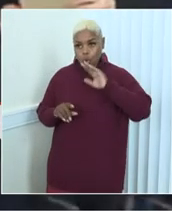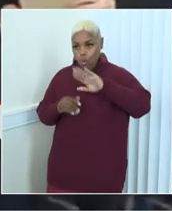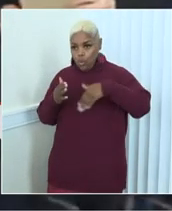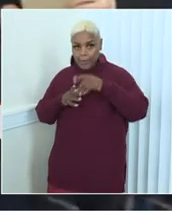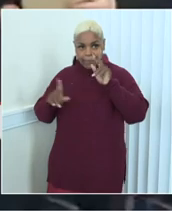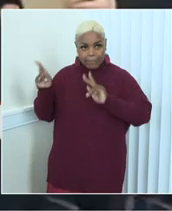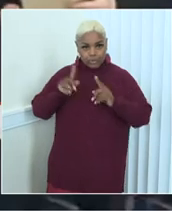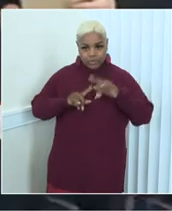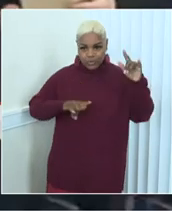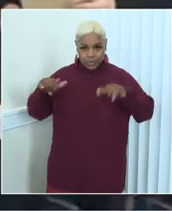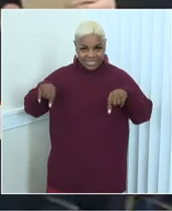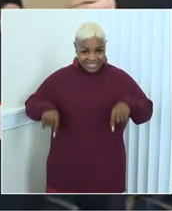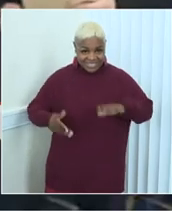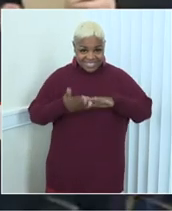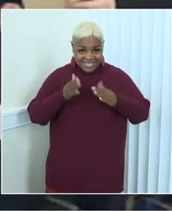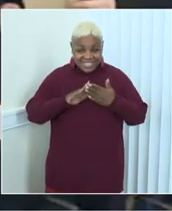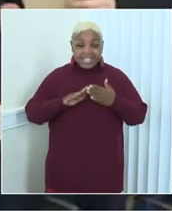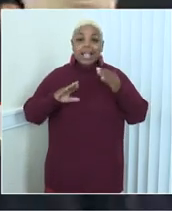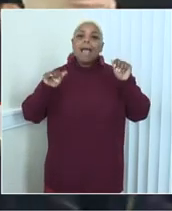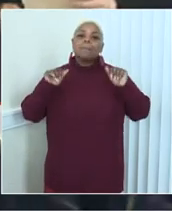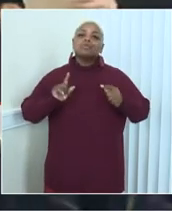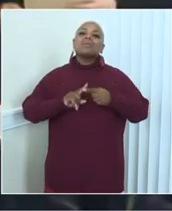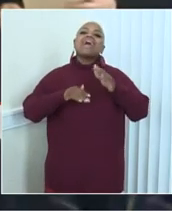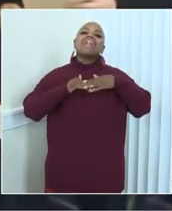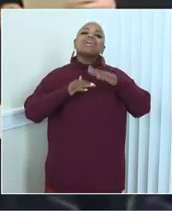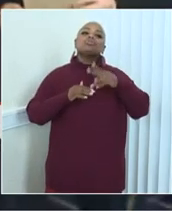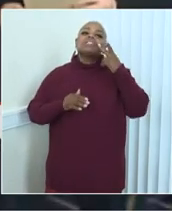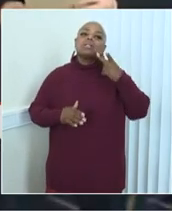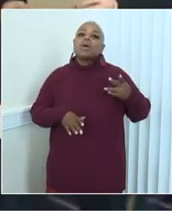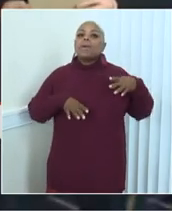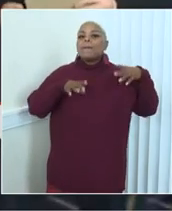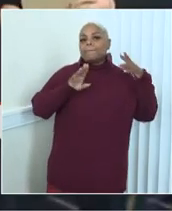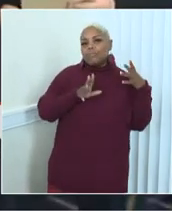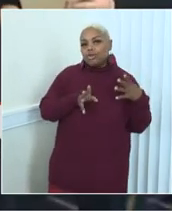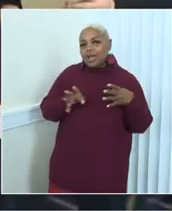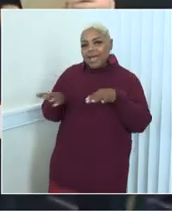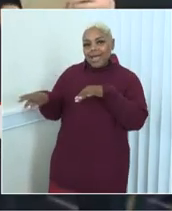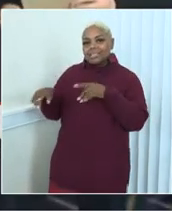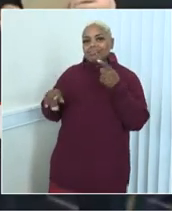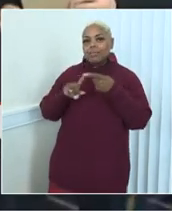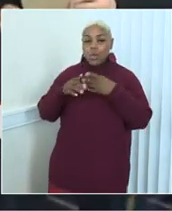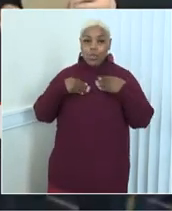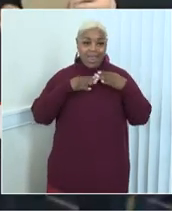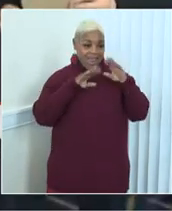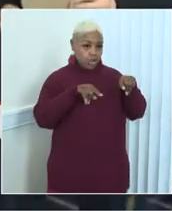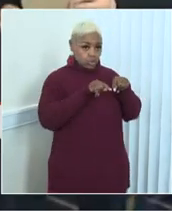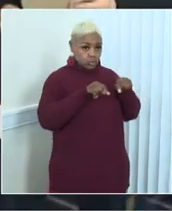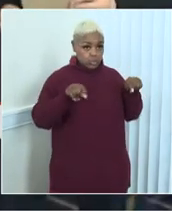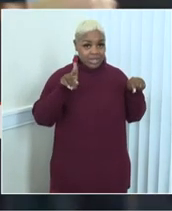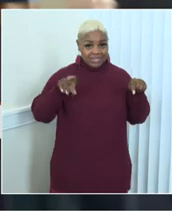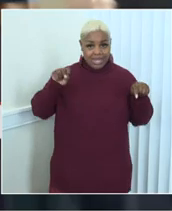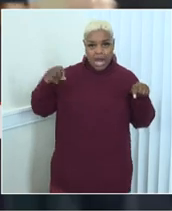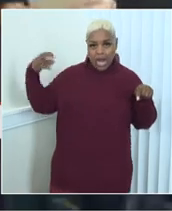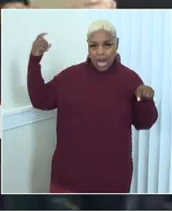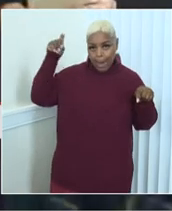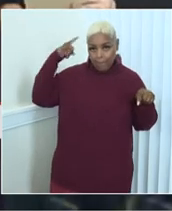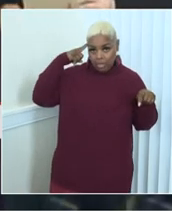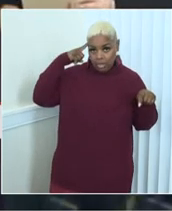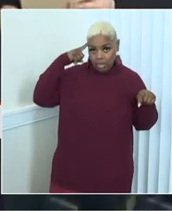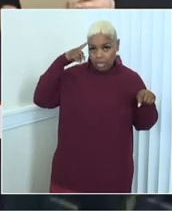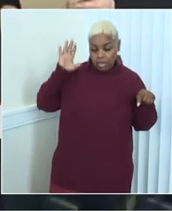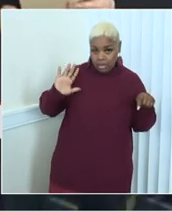to this city to be able to at least see the motorcade as it travels from the White House to the U.S. Capitol. So therefore, the